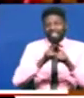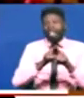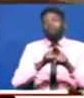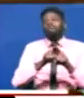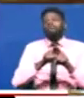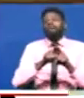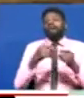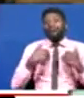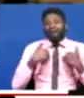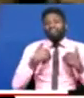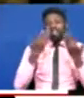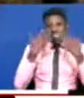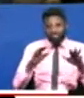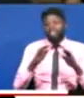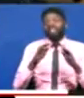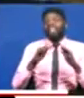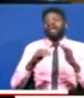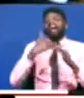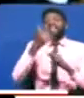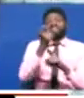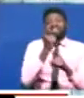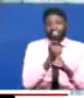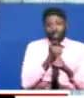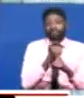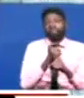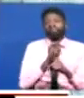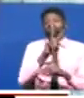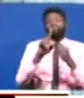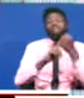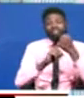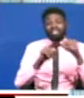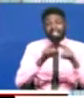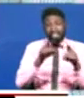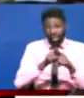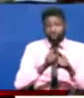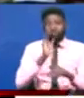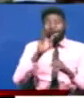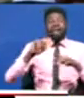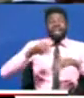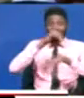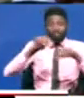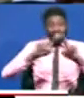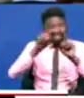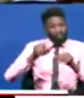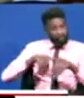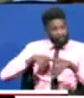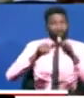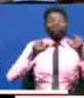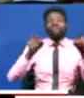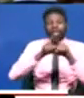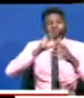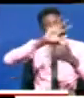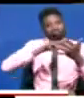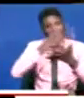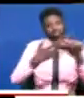September 16, and that the national examinations will be administered as scheduled. He at the same time said